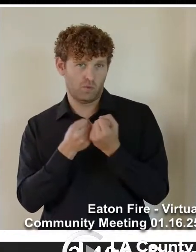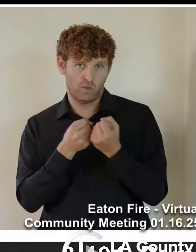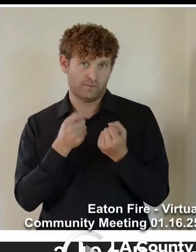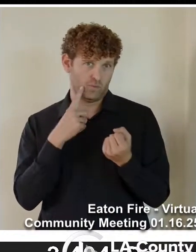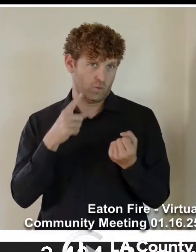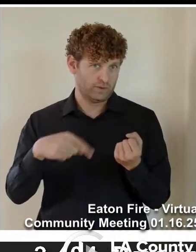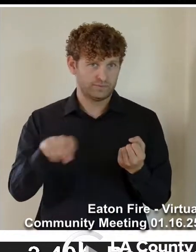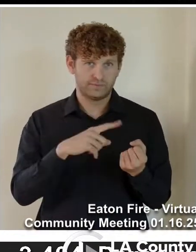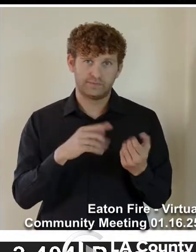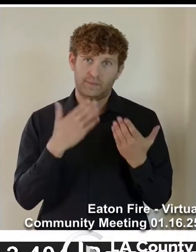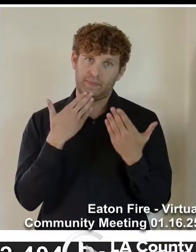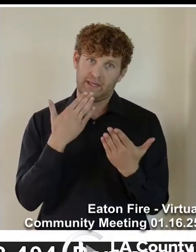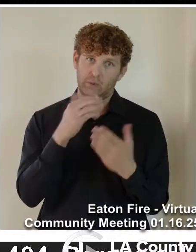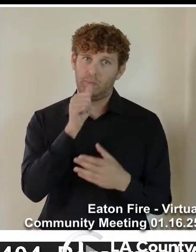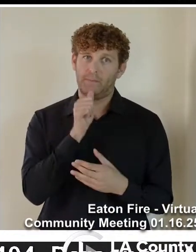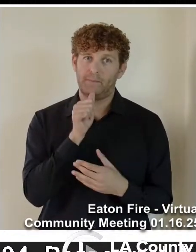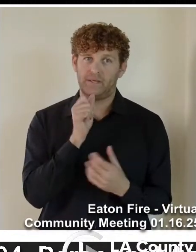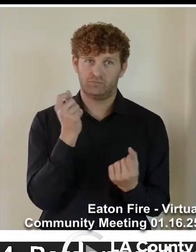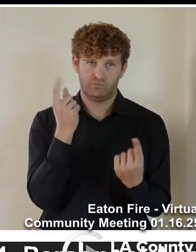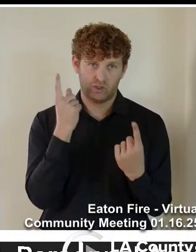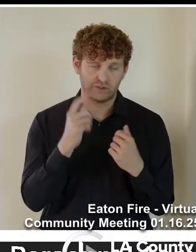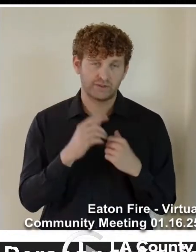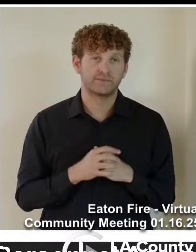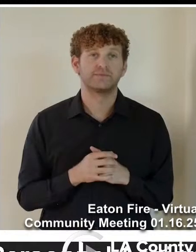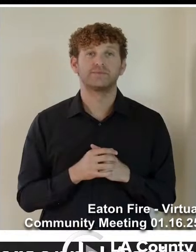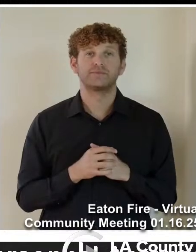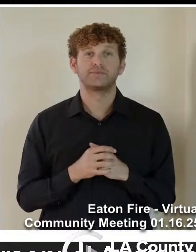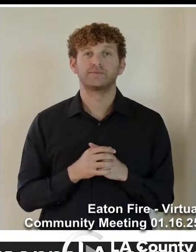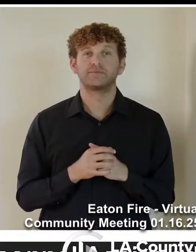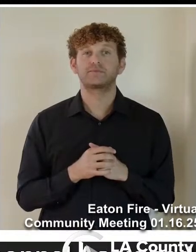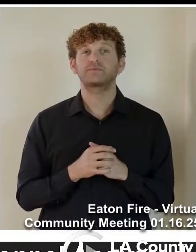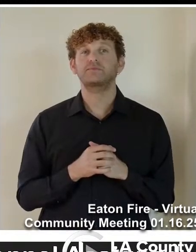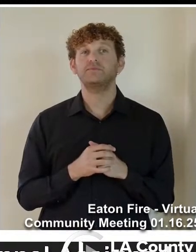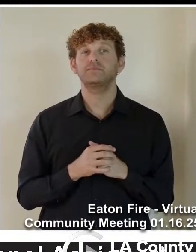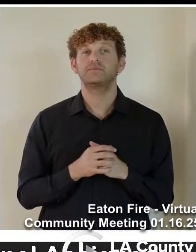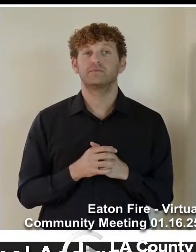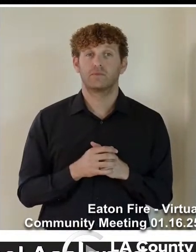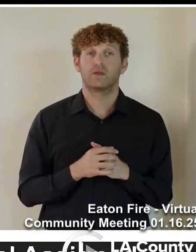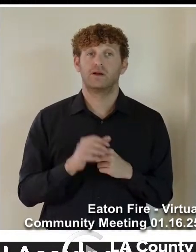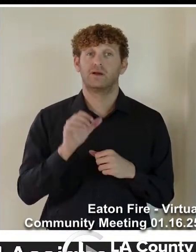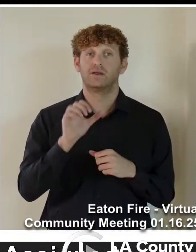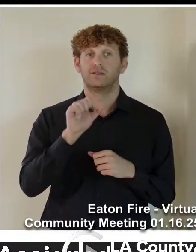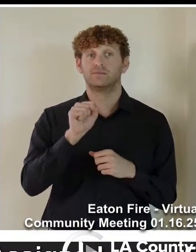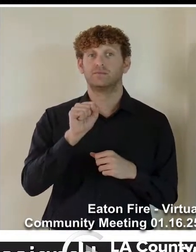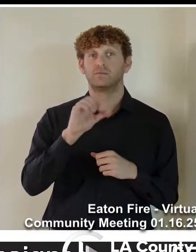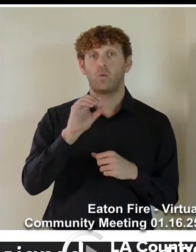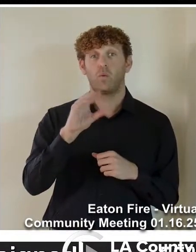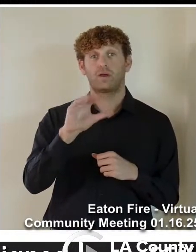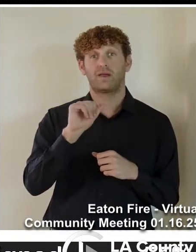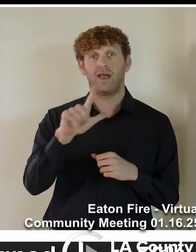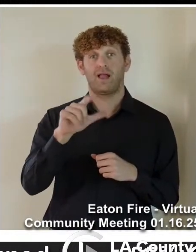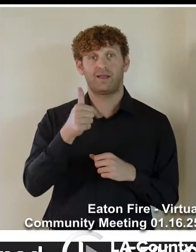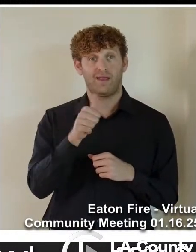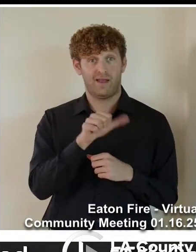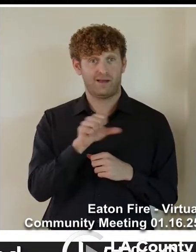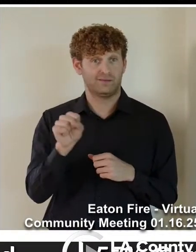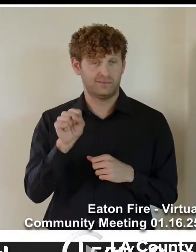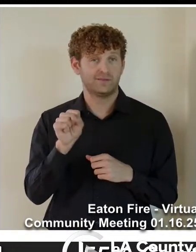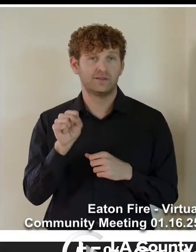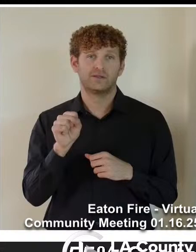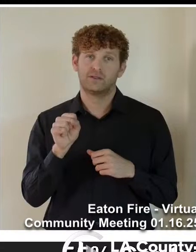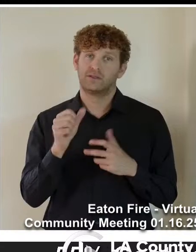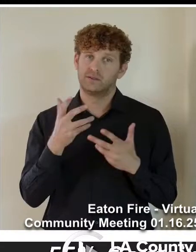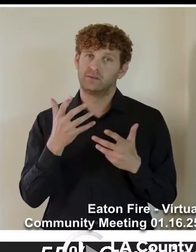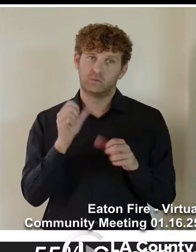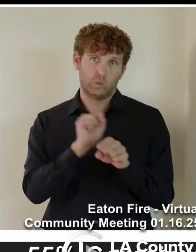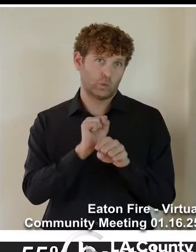your patience and understanding. SoCal Gas crews have been working around the clock in coordination with first responders to safely